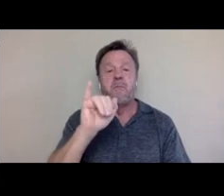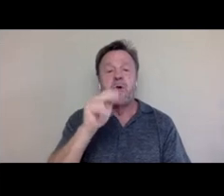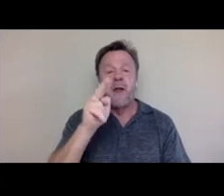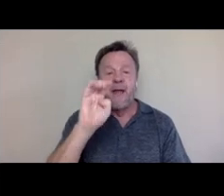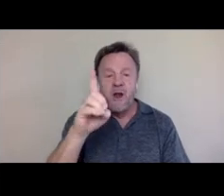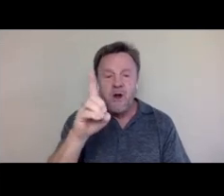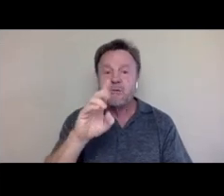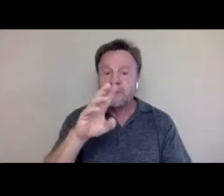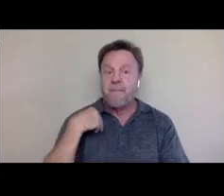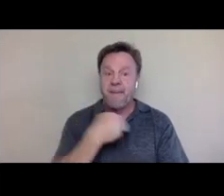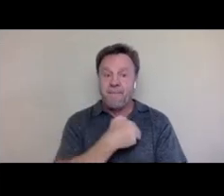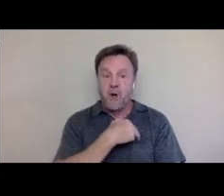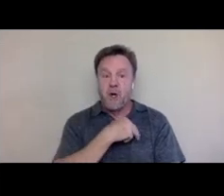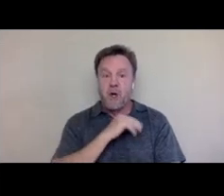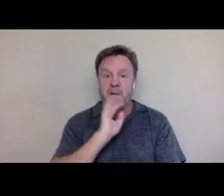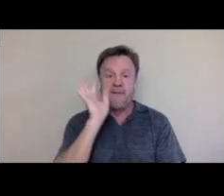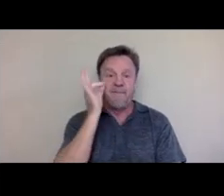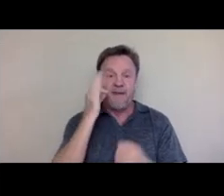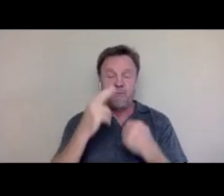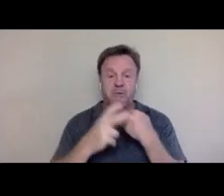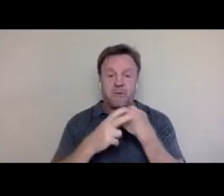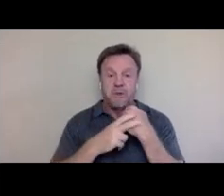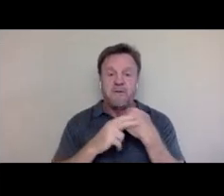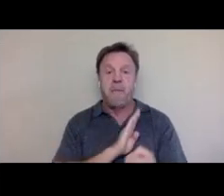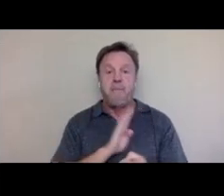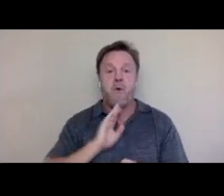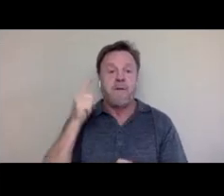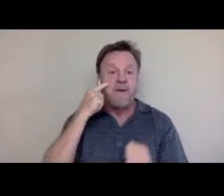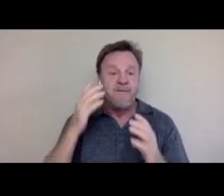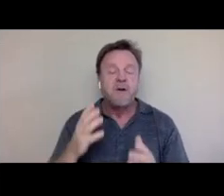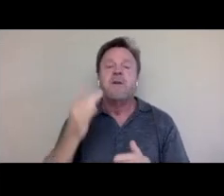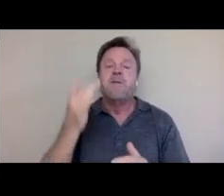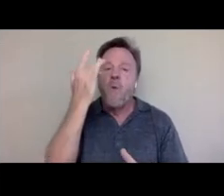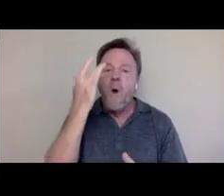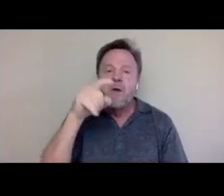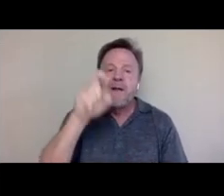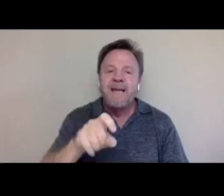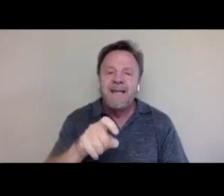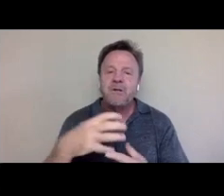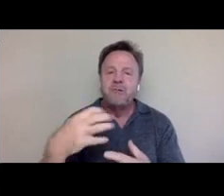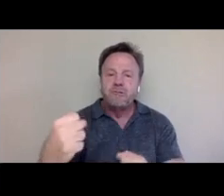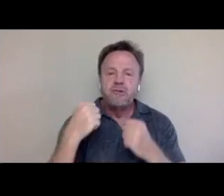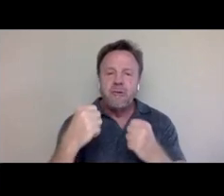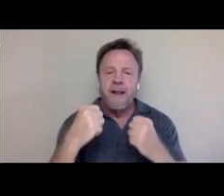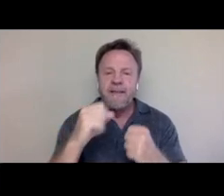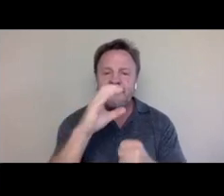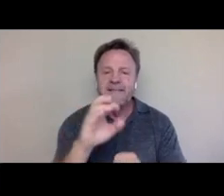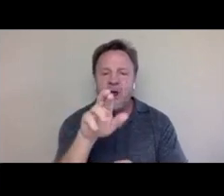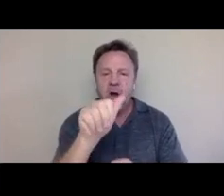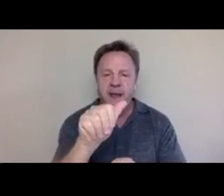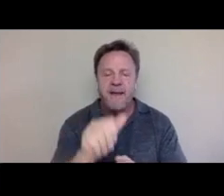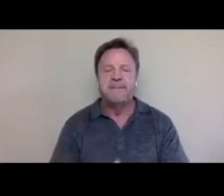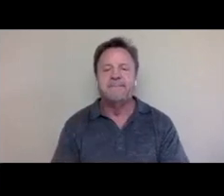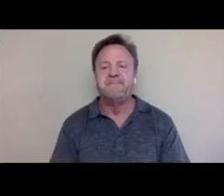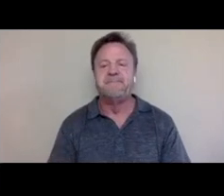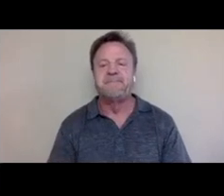Federal Reserve Board of Governors, on why we need to strengthen CRA. Next slide,